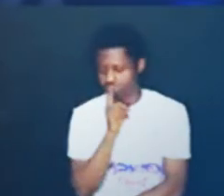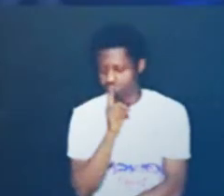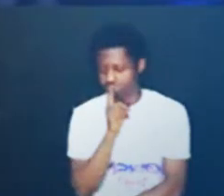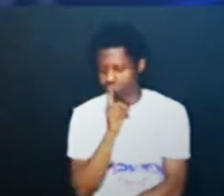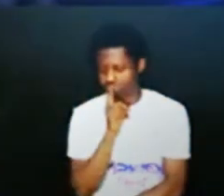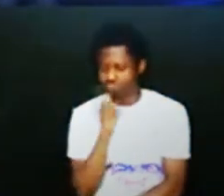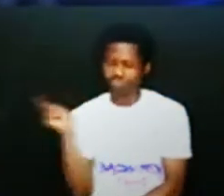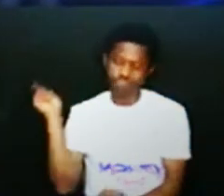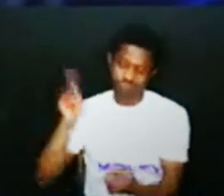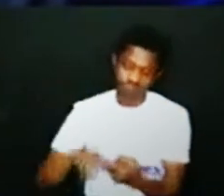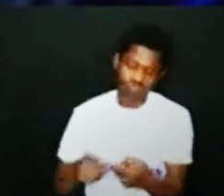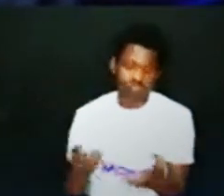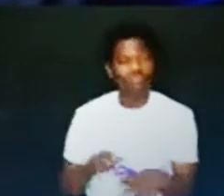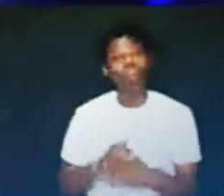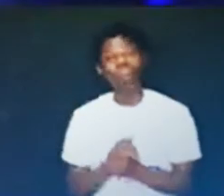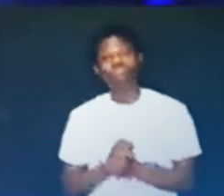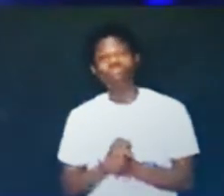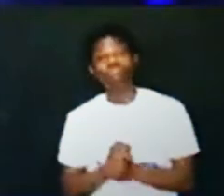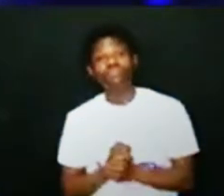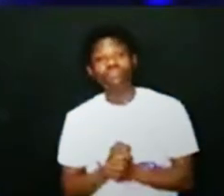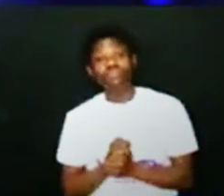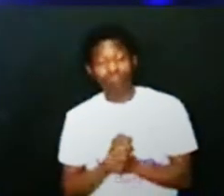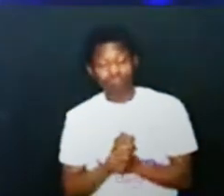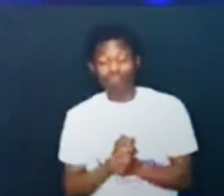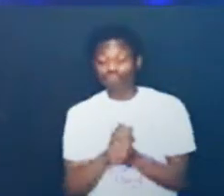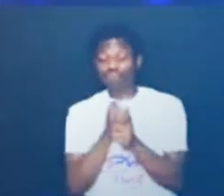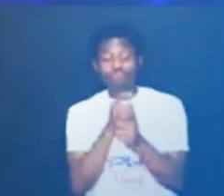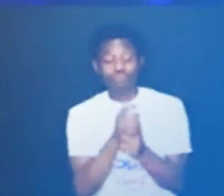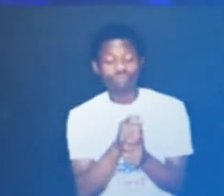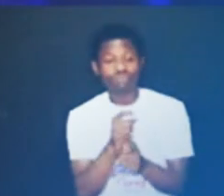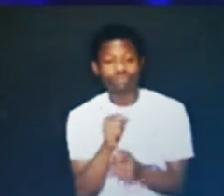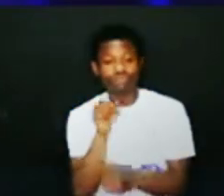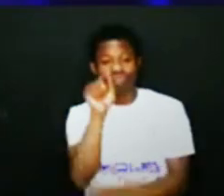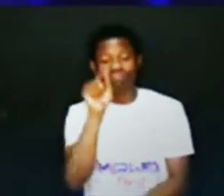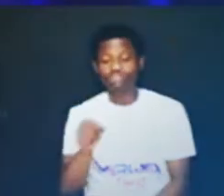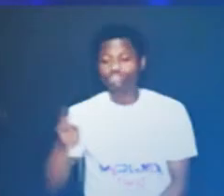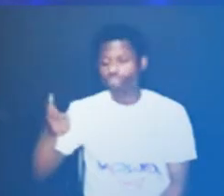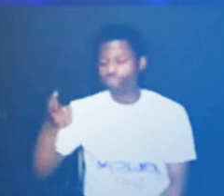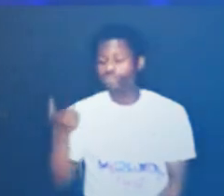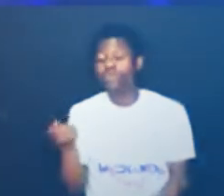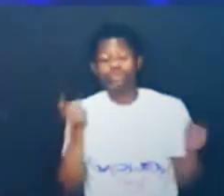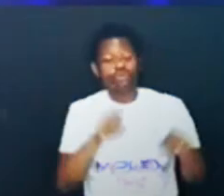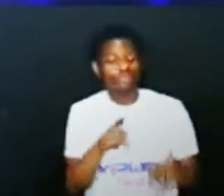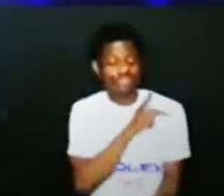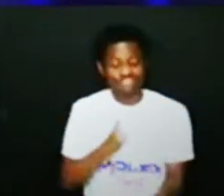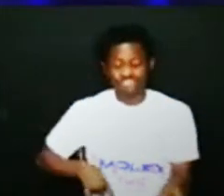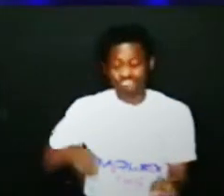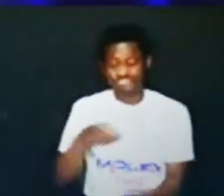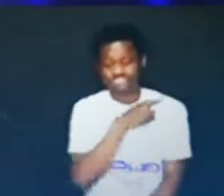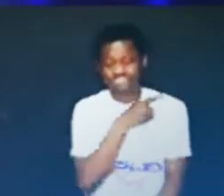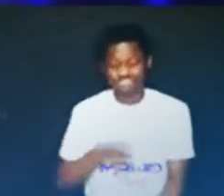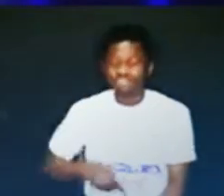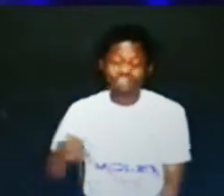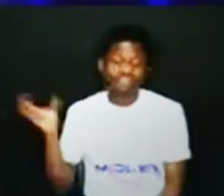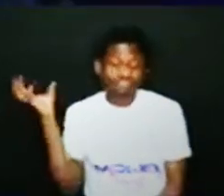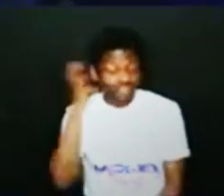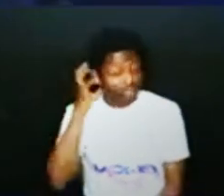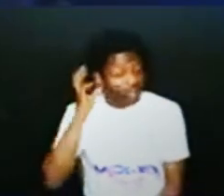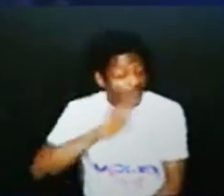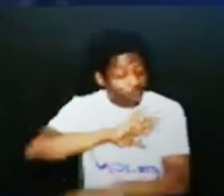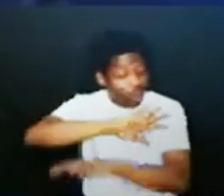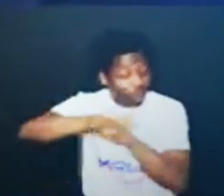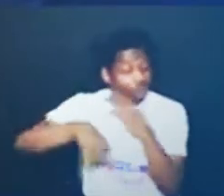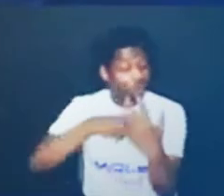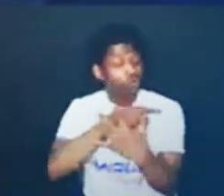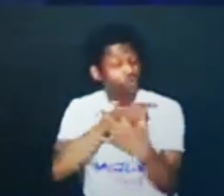Now verse 21. When King David heard all this, he was furious. You might you know by